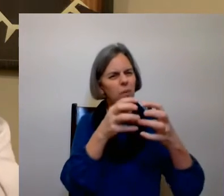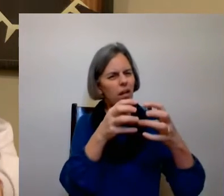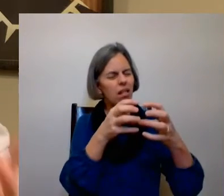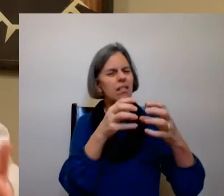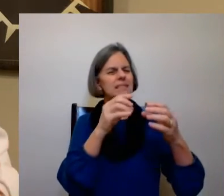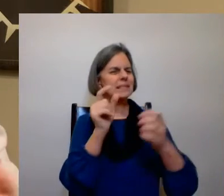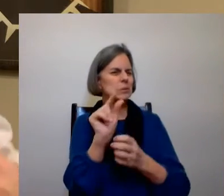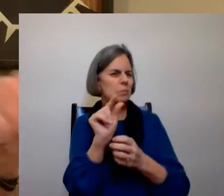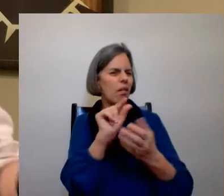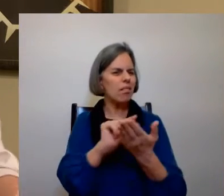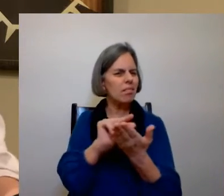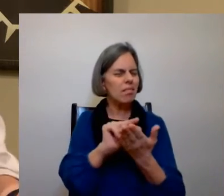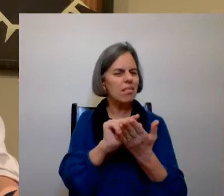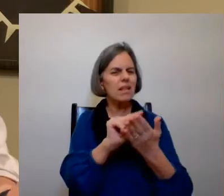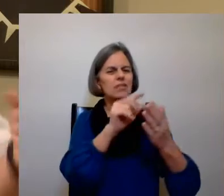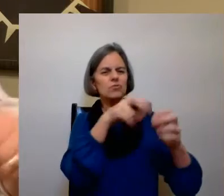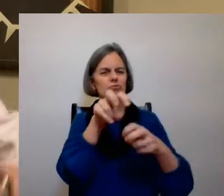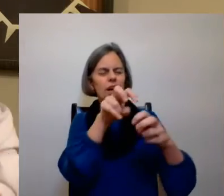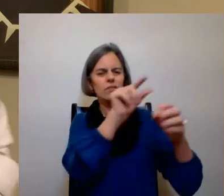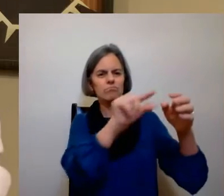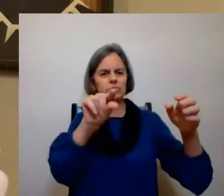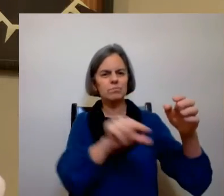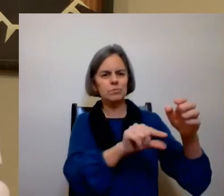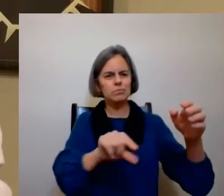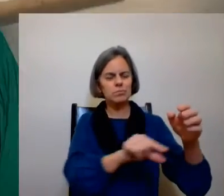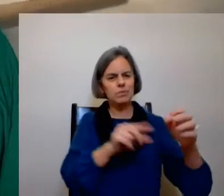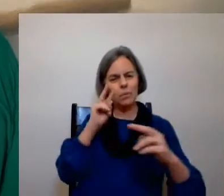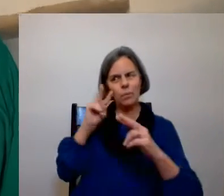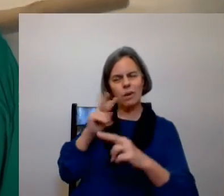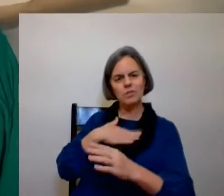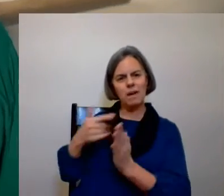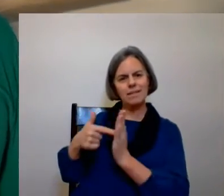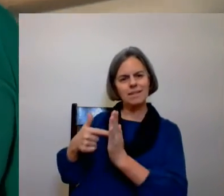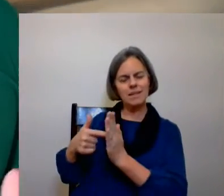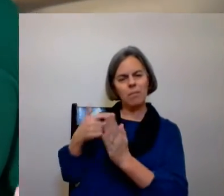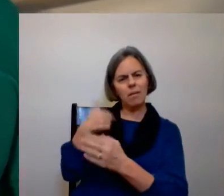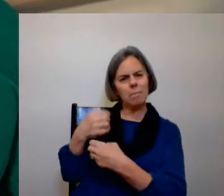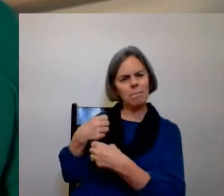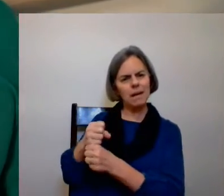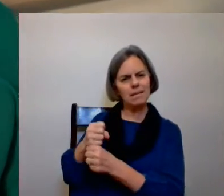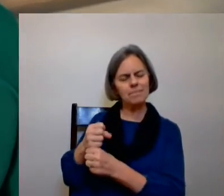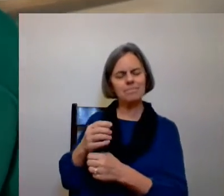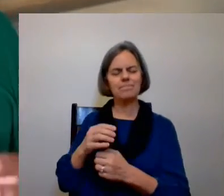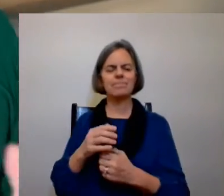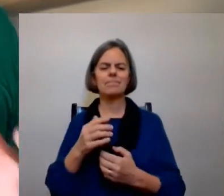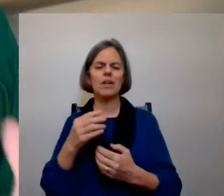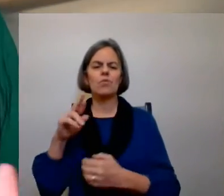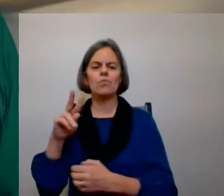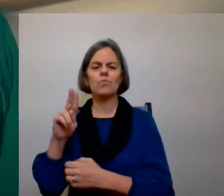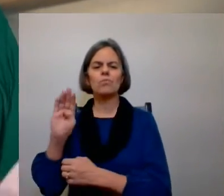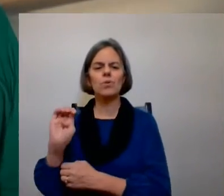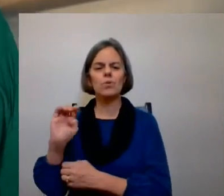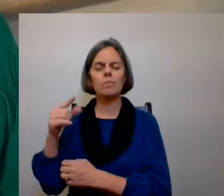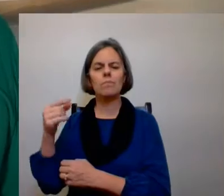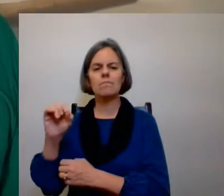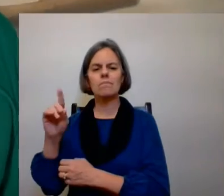wall in a path that you engineered. Check out this example I made. Okay everybody, this rotation we made Rube Goldberg machines